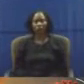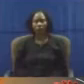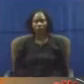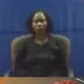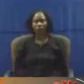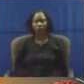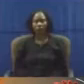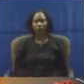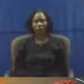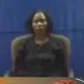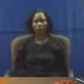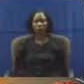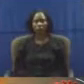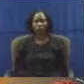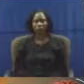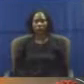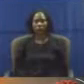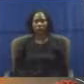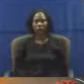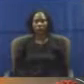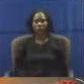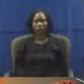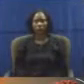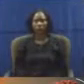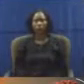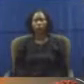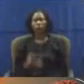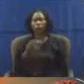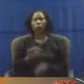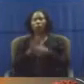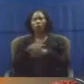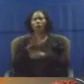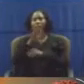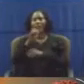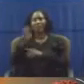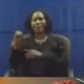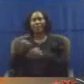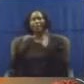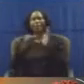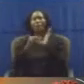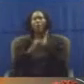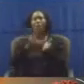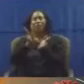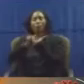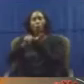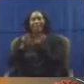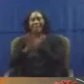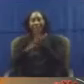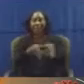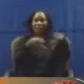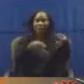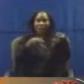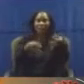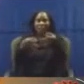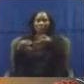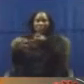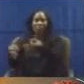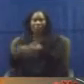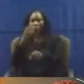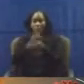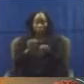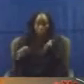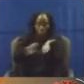records. Now you have over 300 million records, which are paper-based, it's paper, it's manual. You have got to go